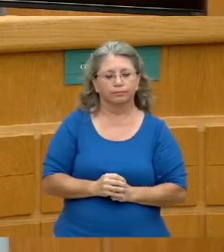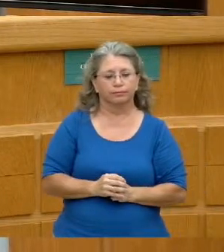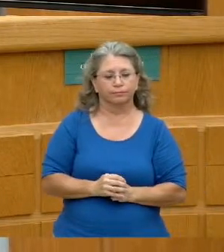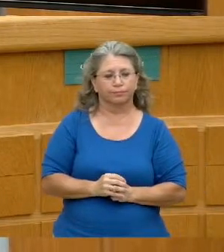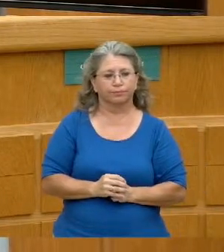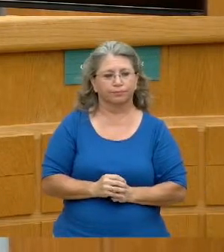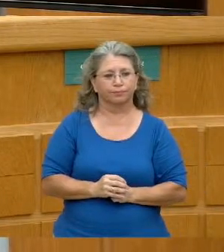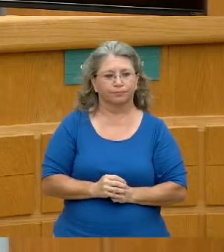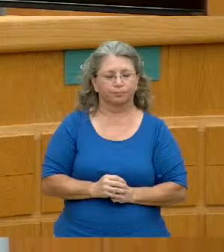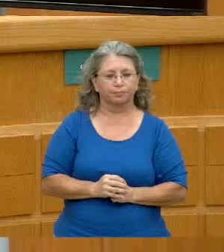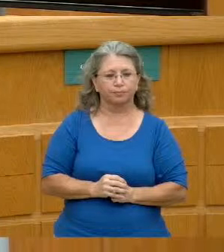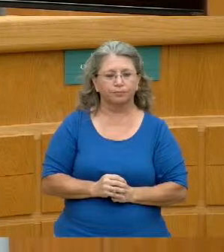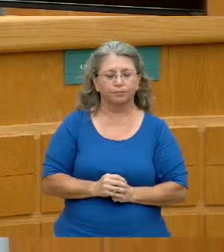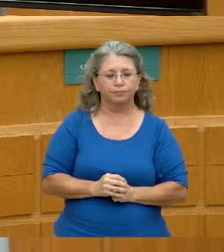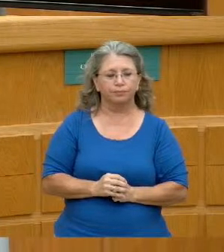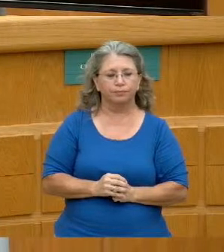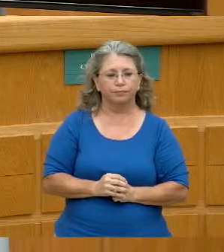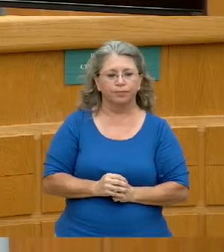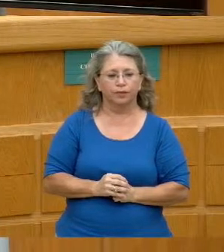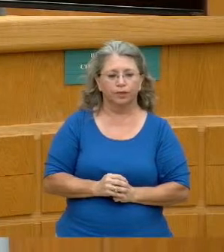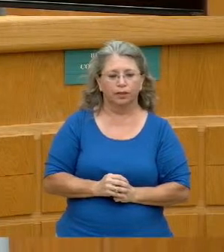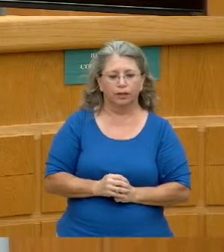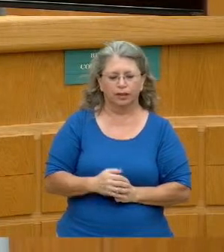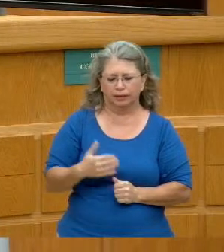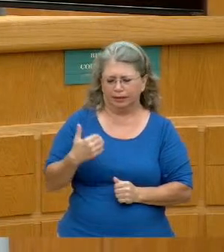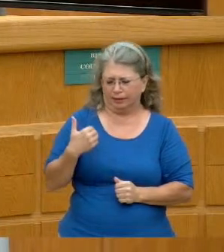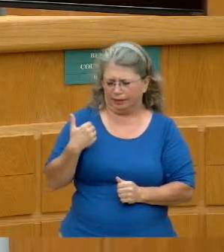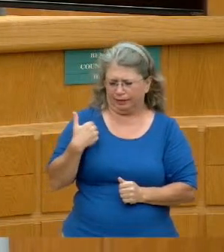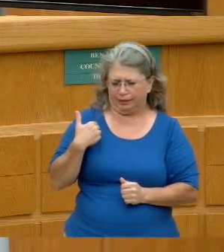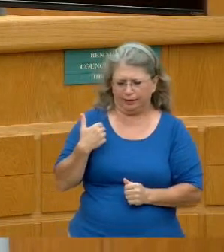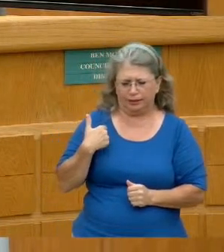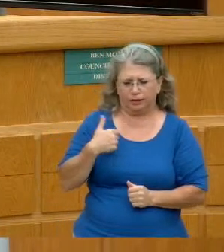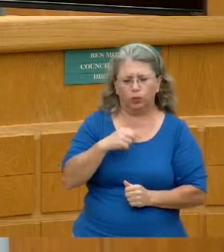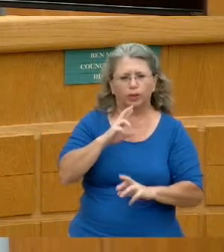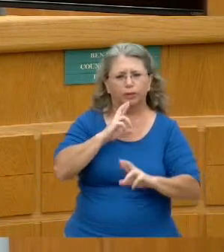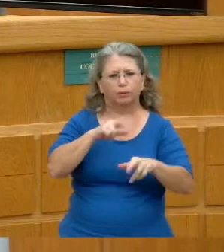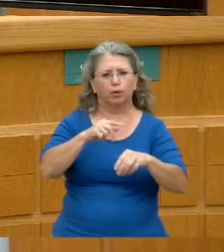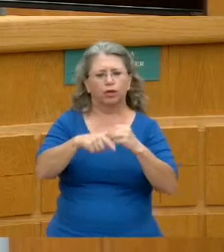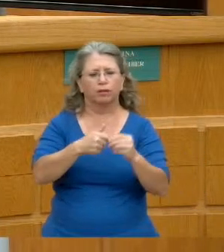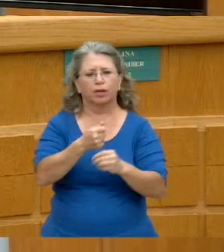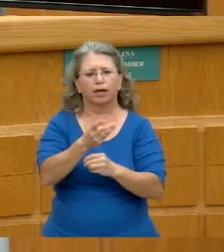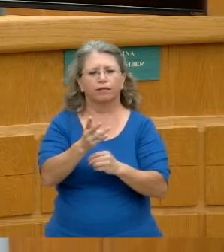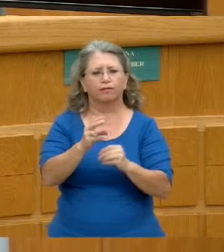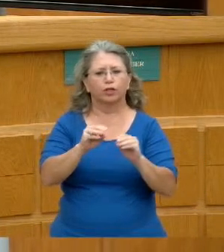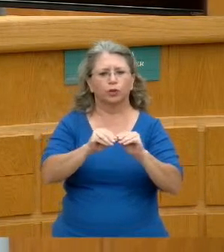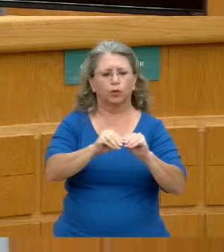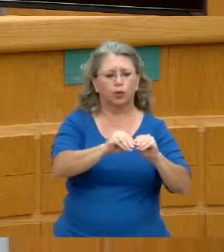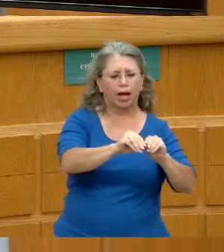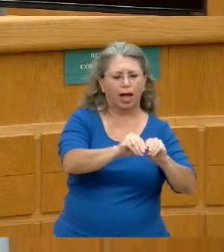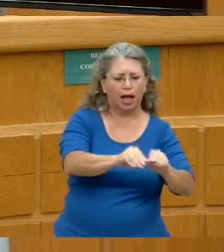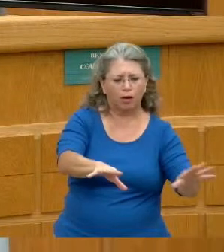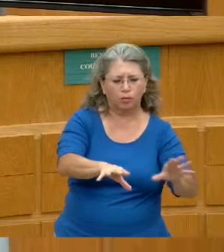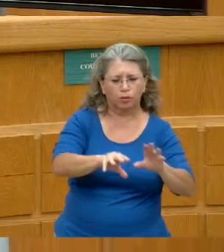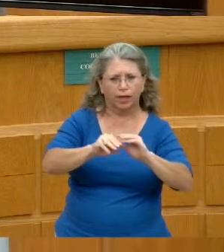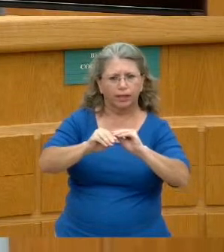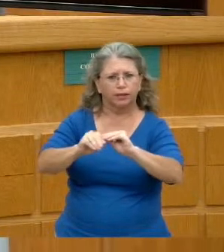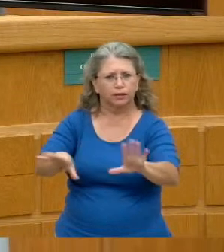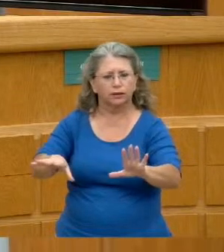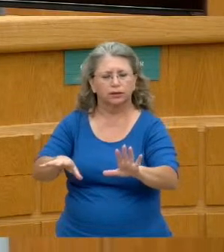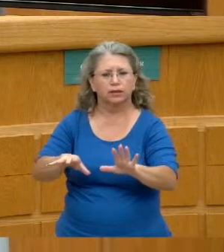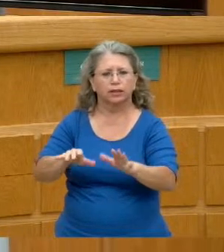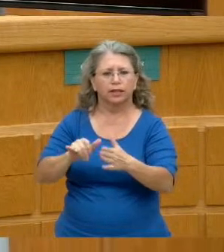Okay, now earlier in the week we reported on several outbreak areas, and that's why we had to suspend some of our drive-through testing so the